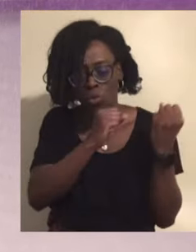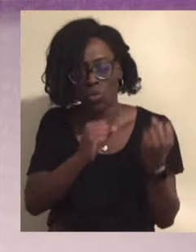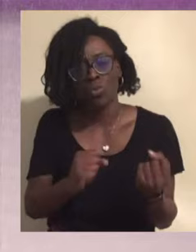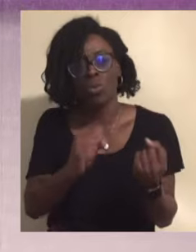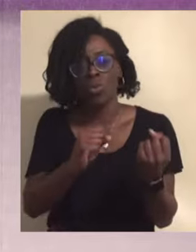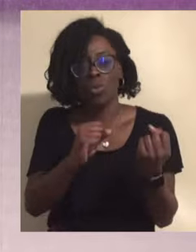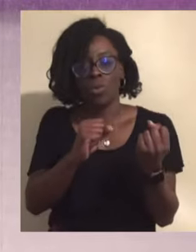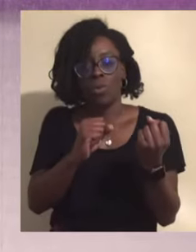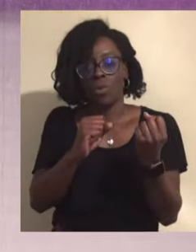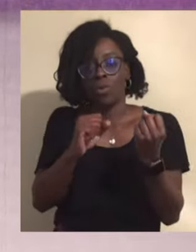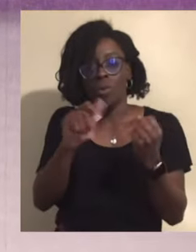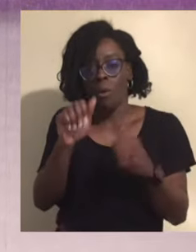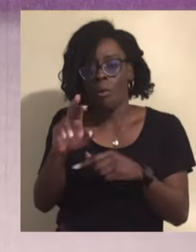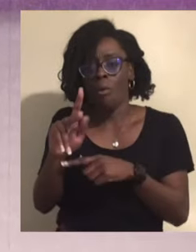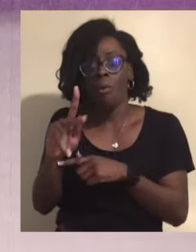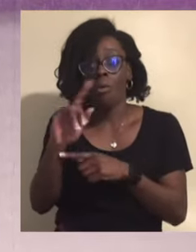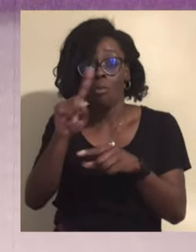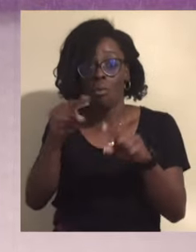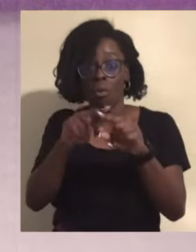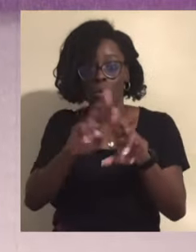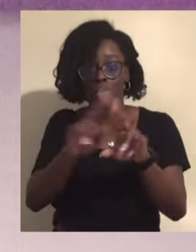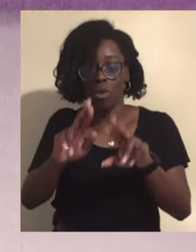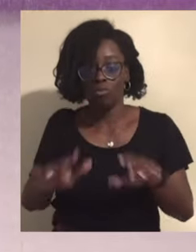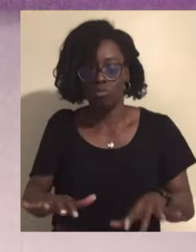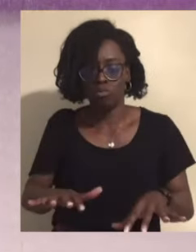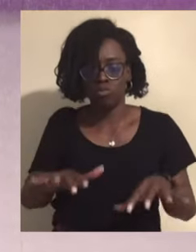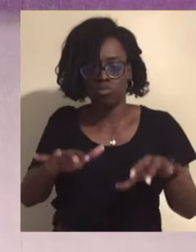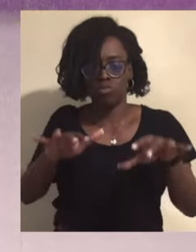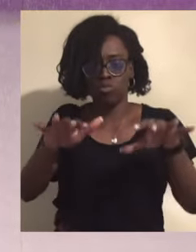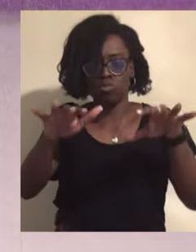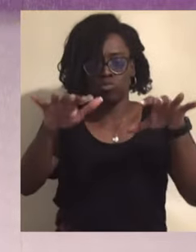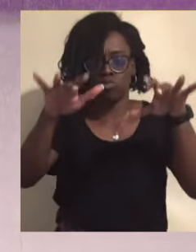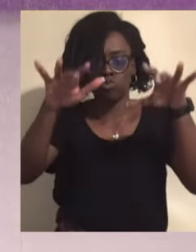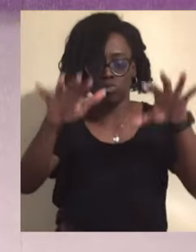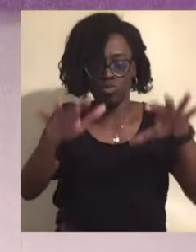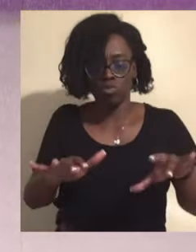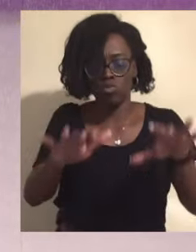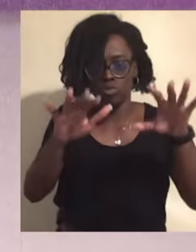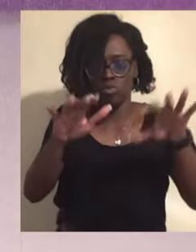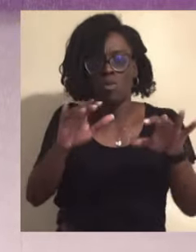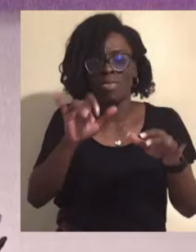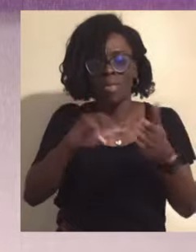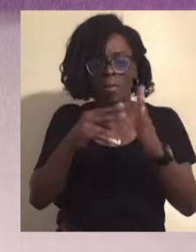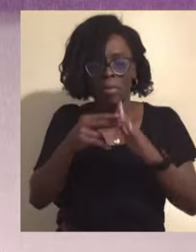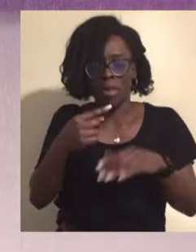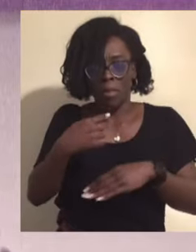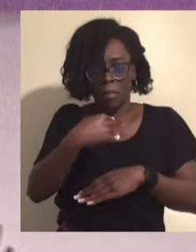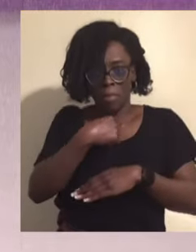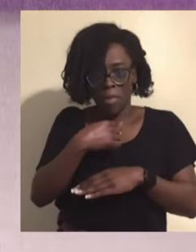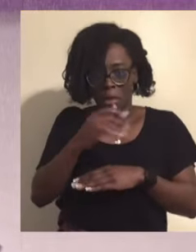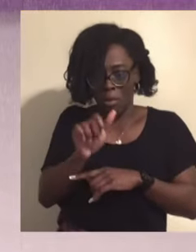when other people drown, you and everything attached to you is still floating.